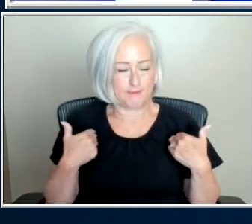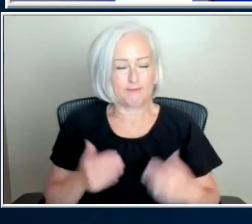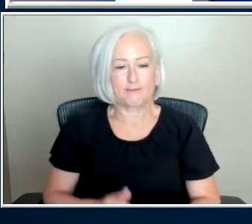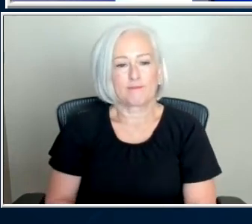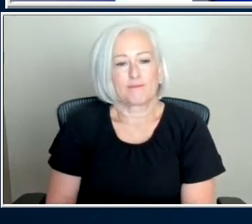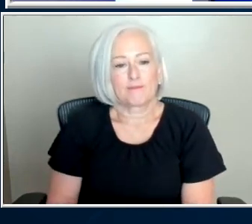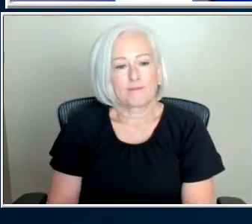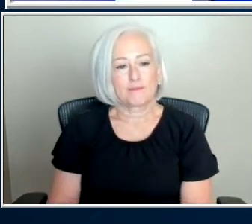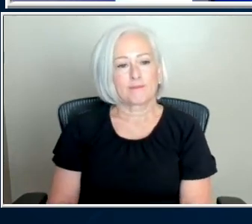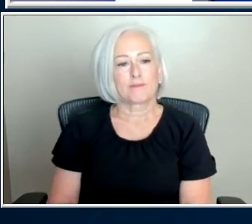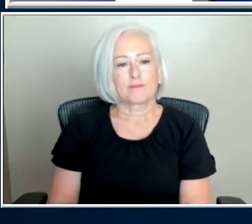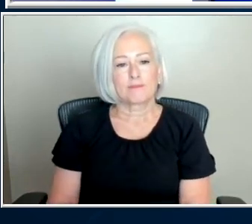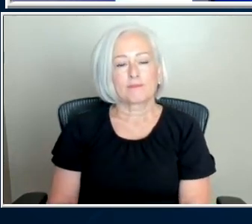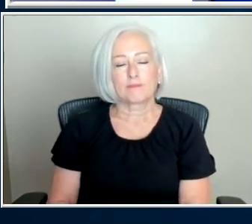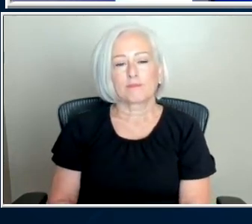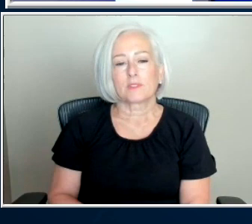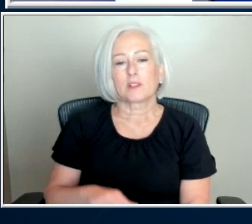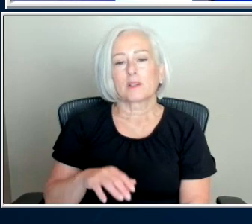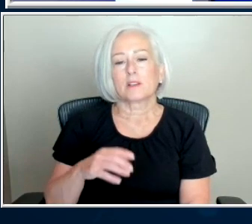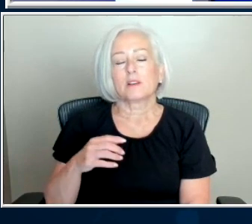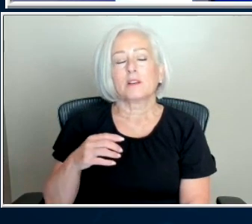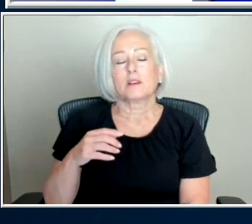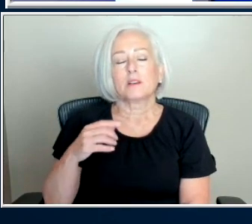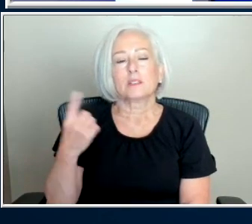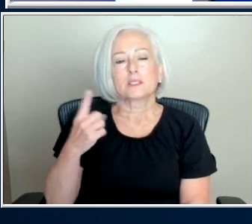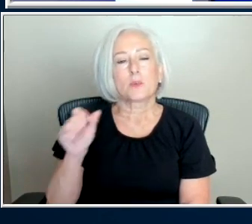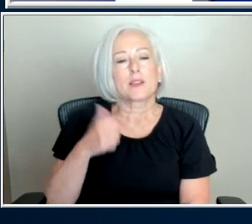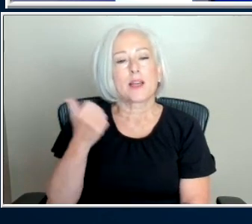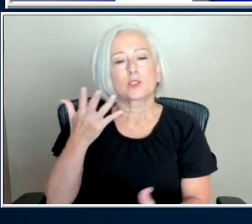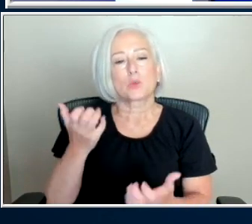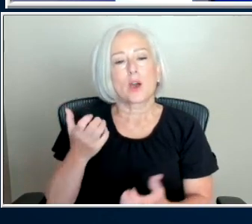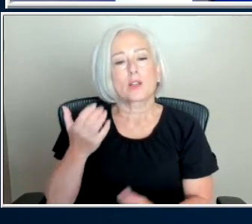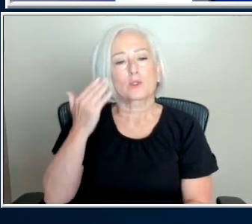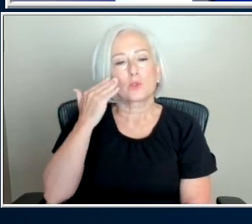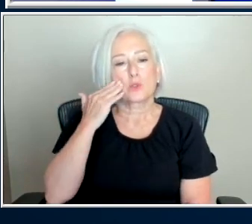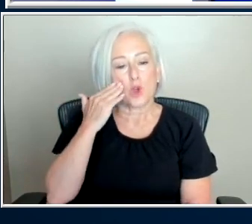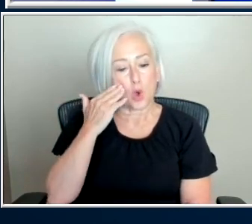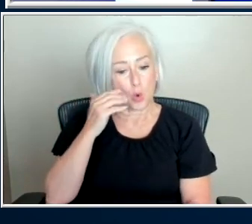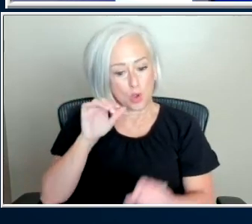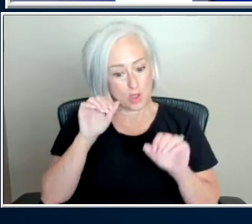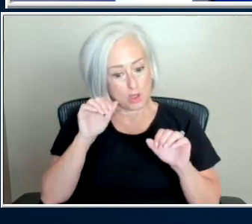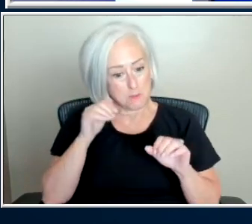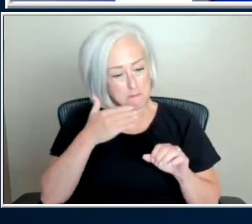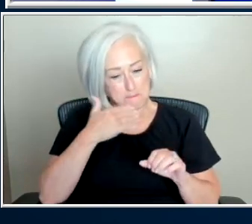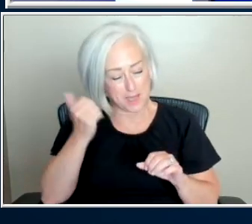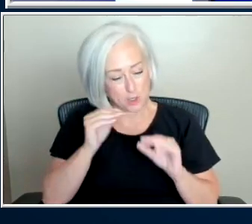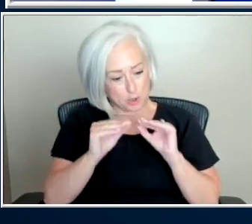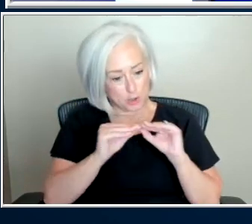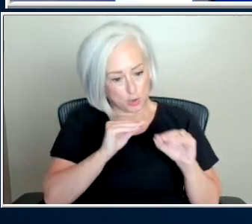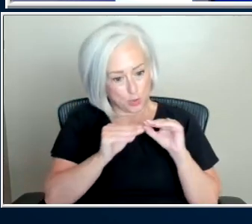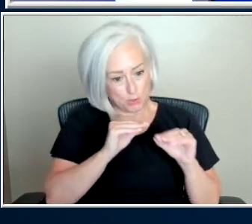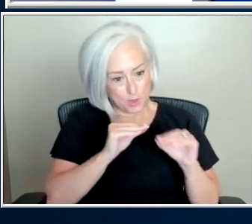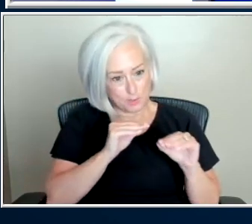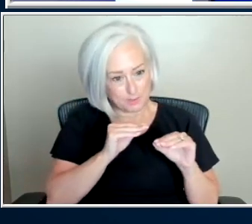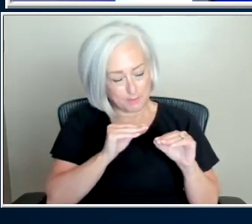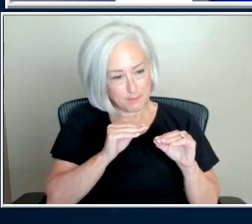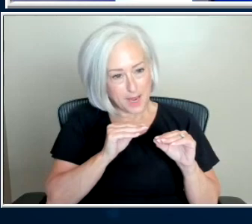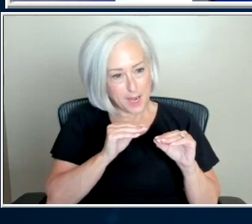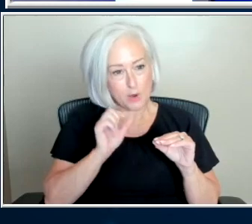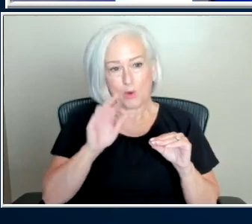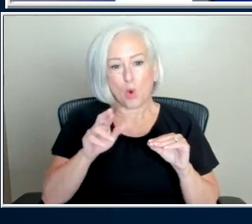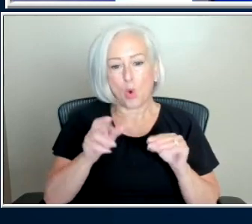Okay, so Perry wants to know, Dr. Zorn, would it make sense to repair Kaylee's valve or just replace it? And how do you know which is which? Or Right.